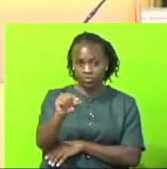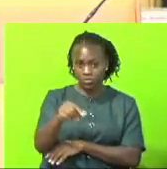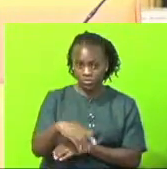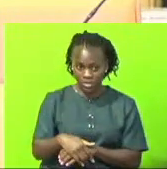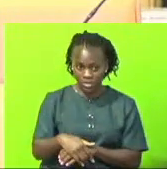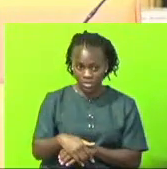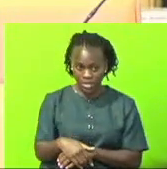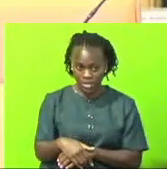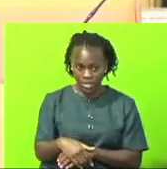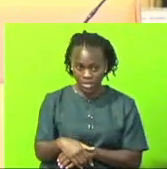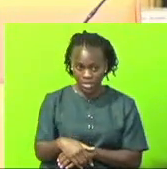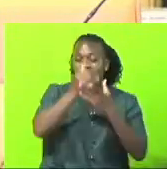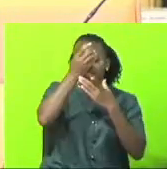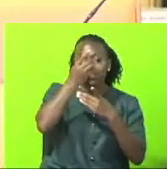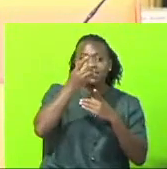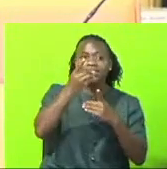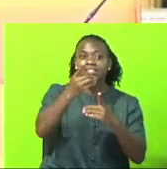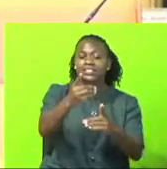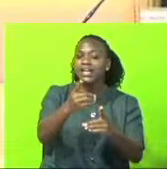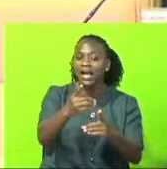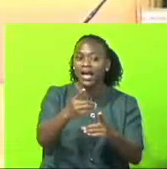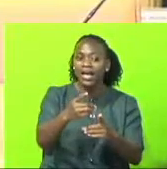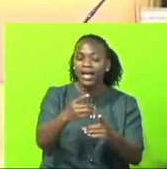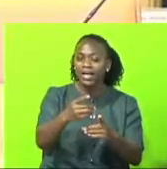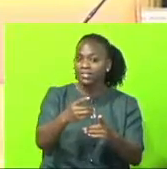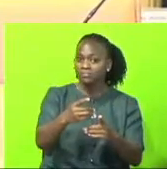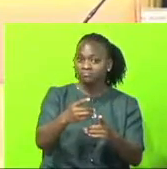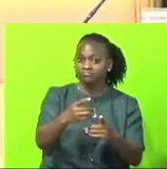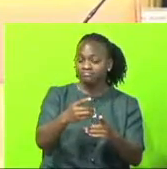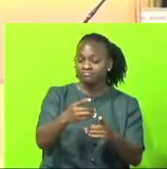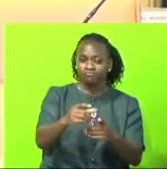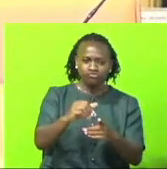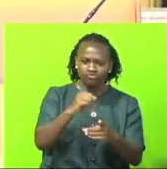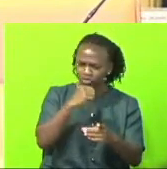decision has remained unchallenged